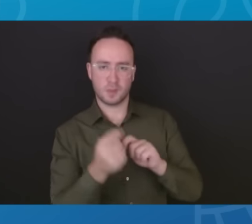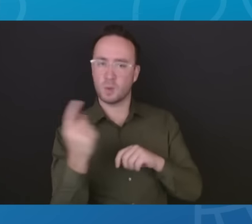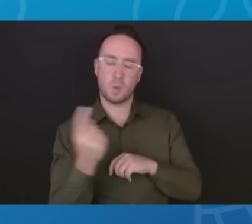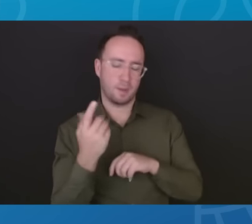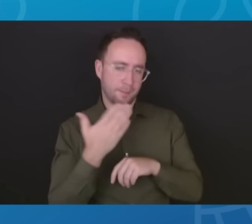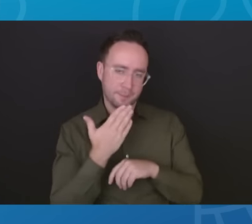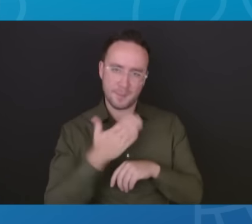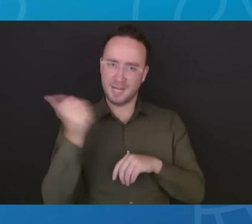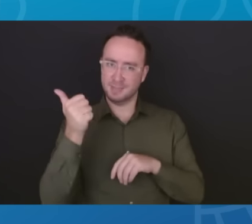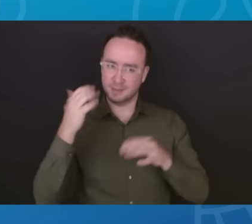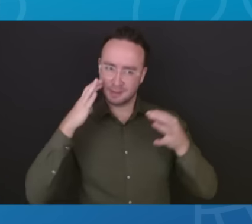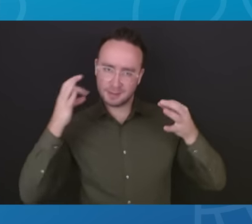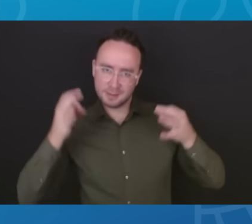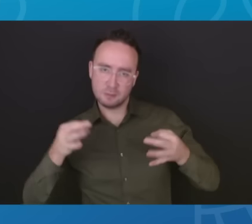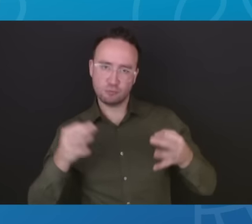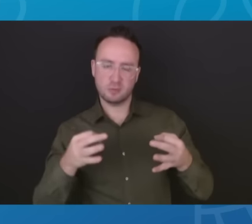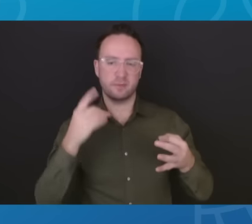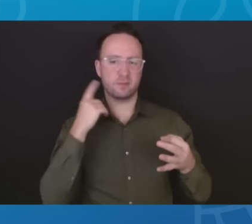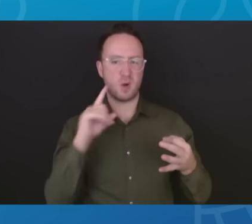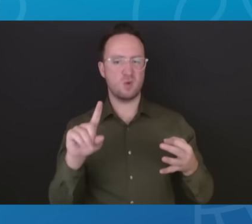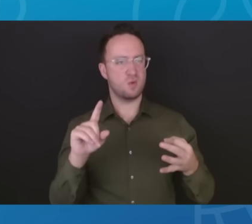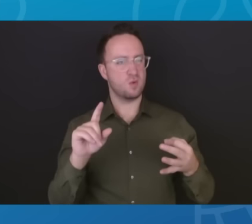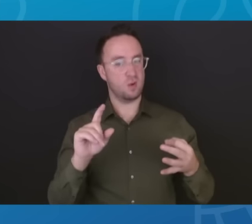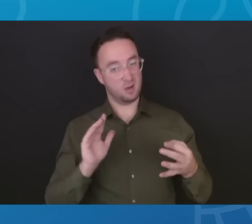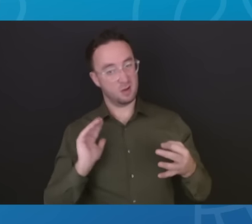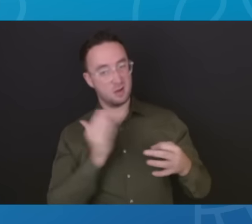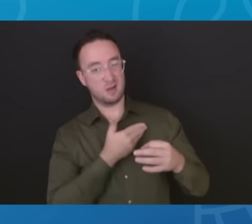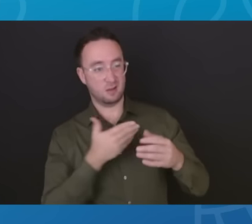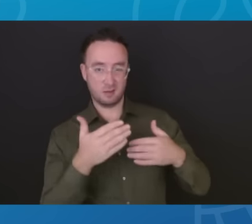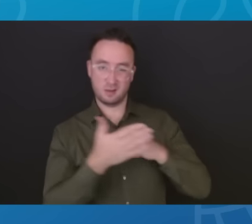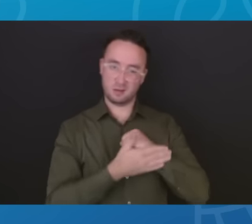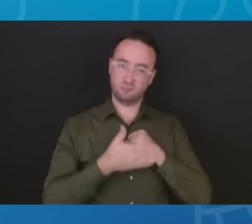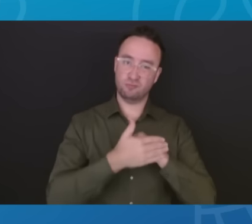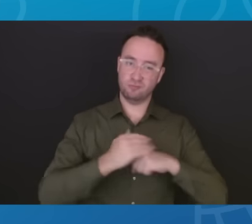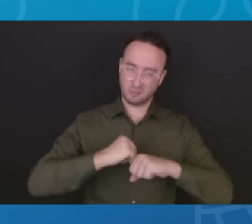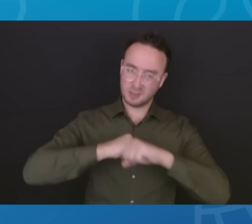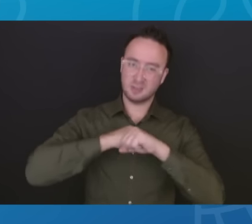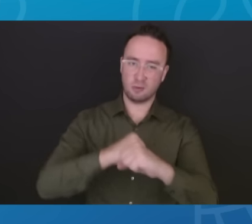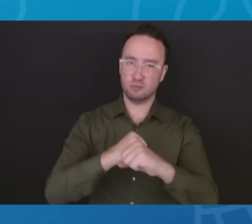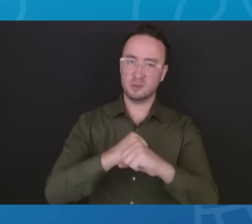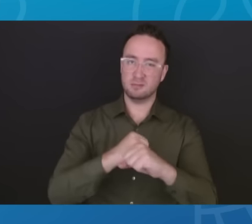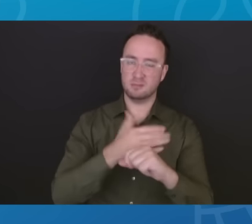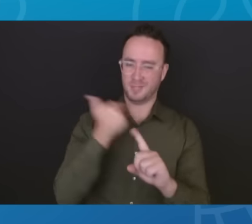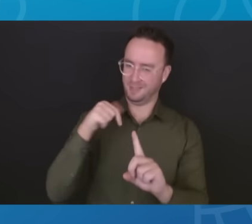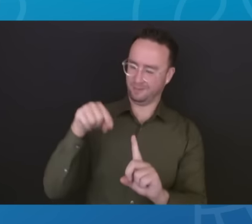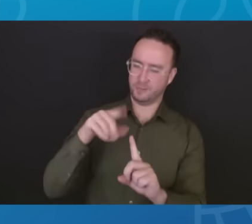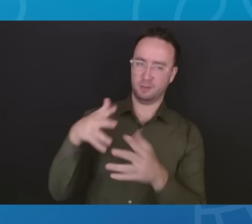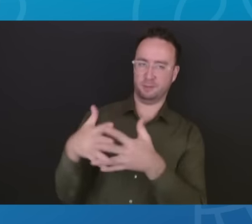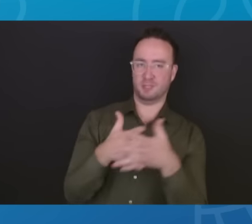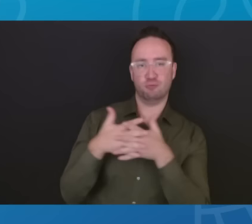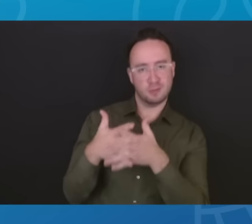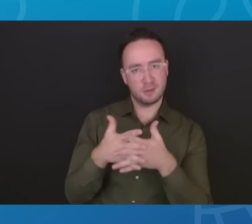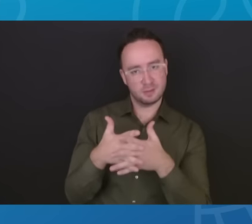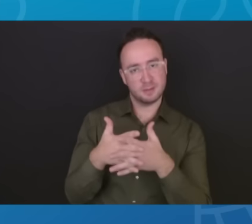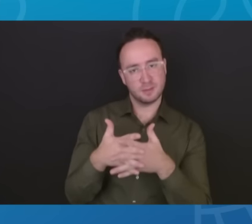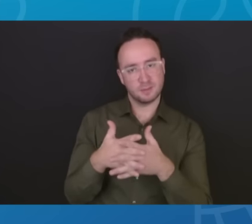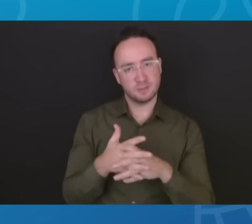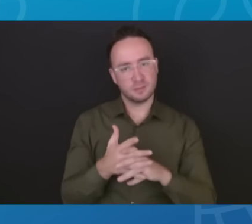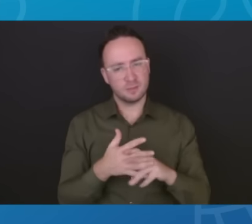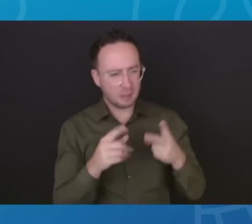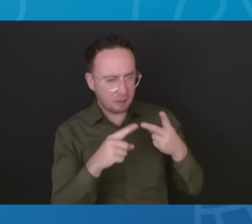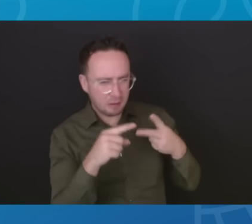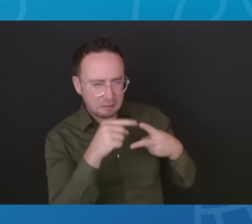national security interests of the United States. When it comes to, now remind me what the first question was, because I answered Israel the second. Is safer today. Oh, if it, so, and